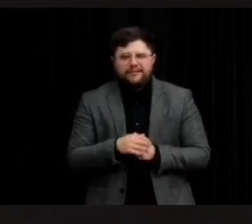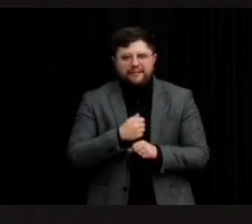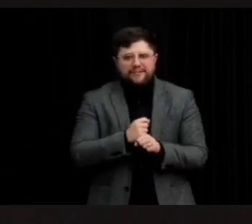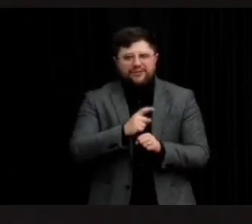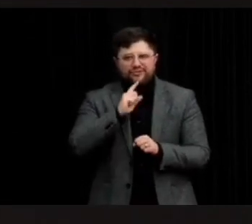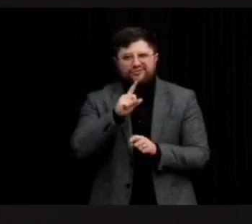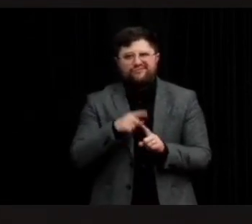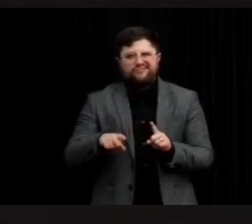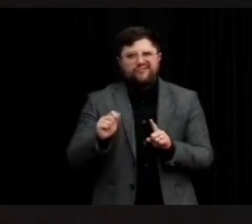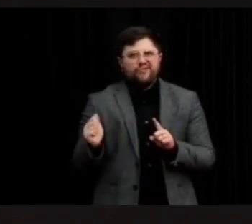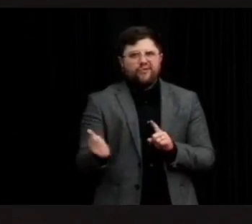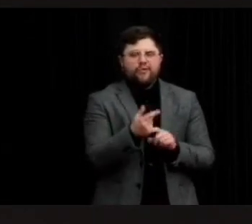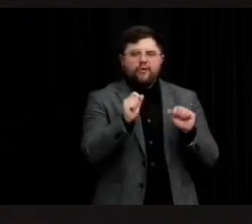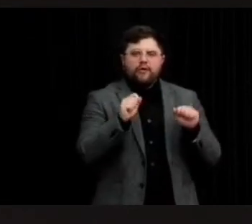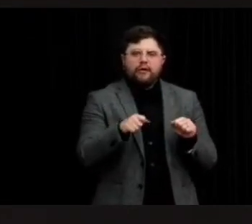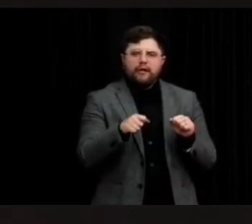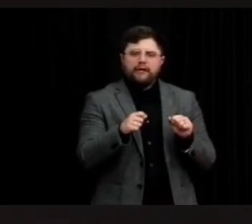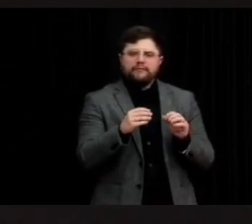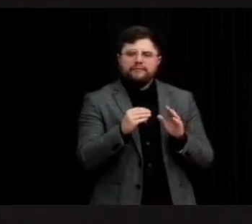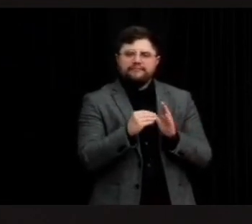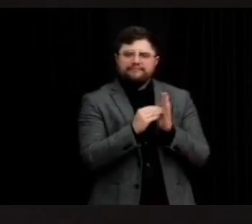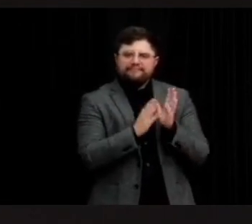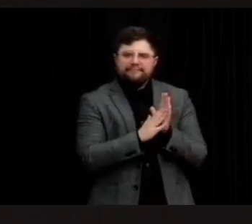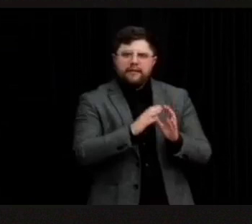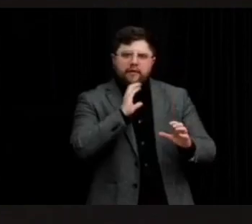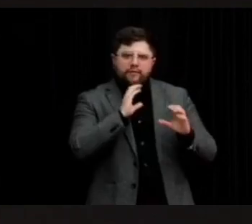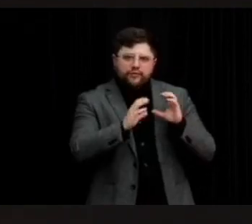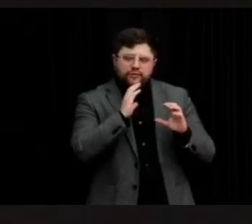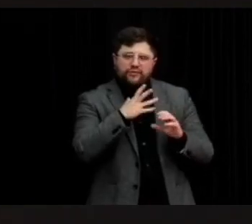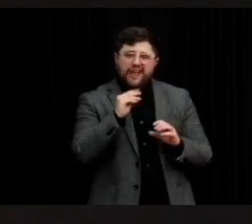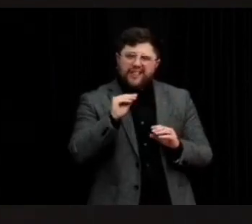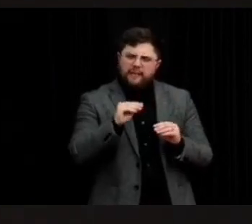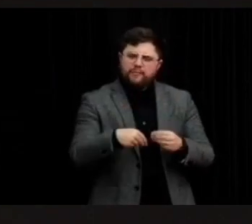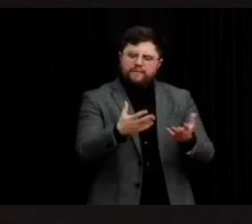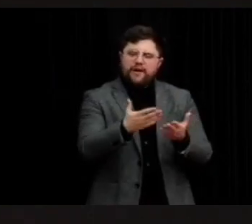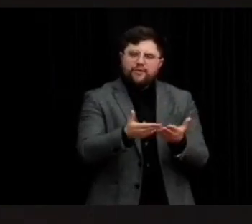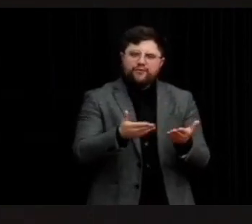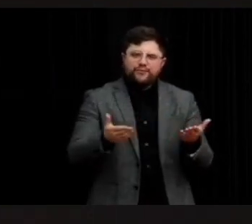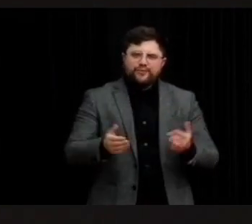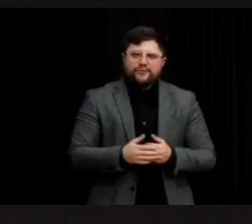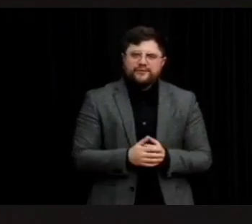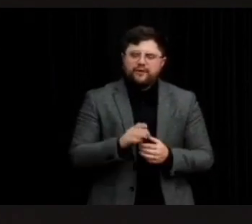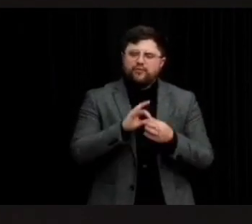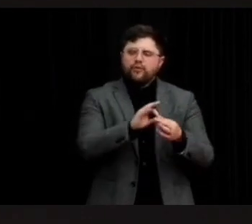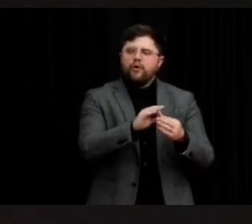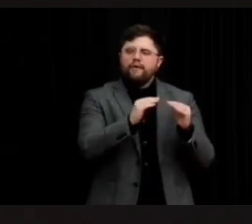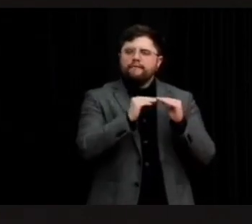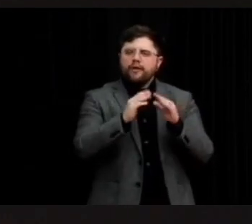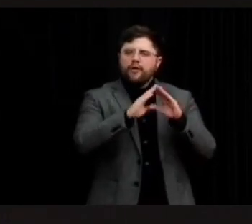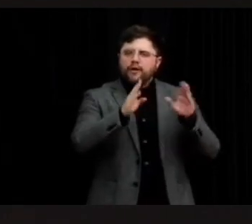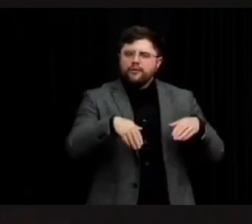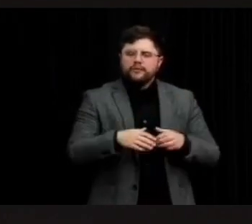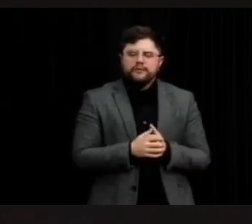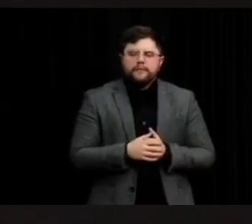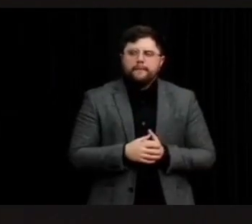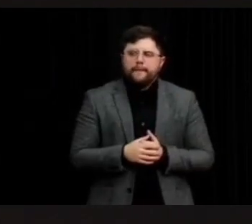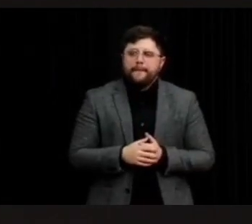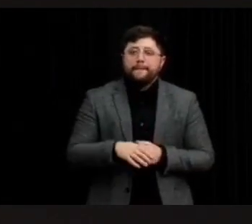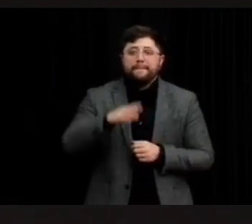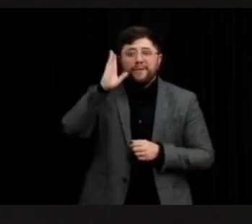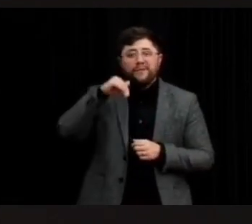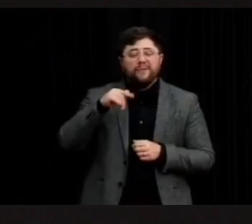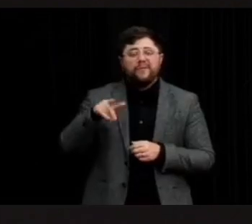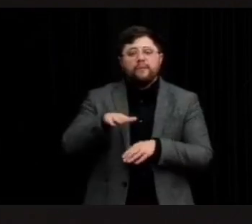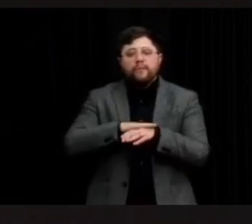making sure that they document that conversation that they had and providing resources, fair housing resources that I know that our local, state,